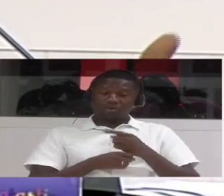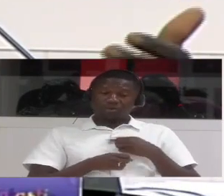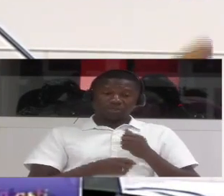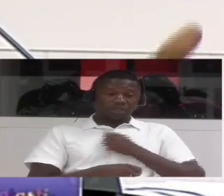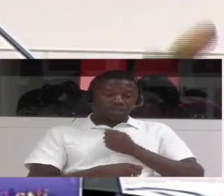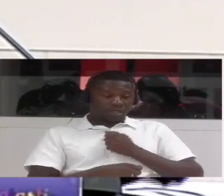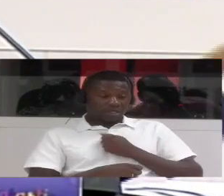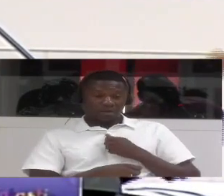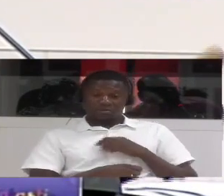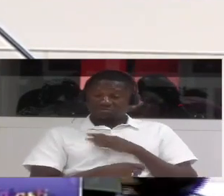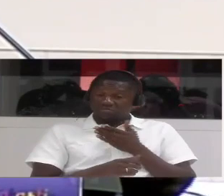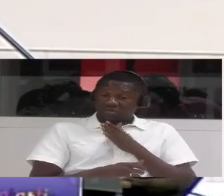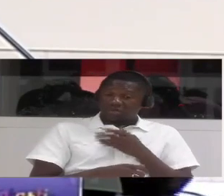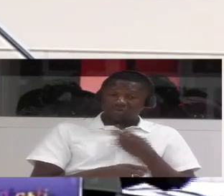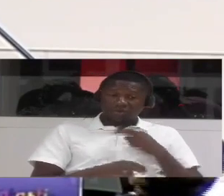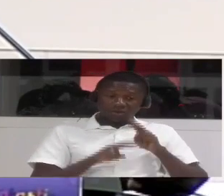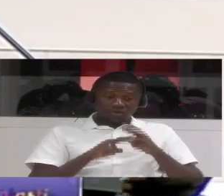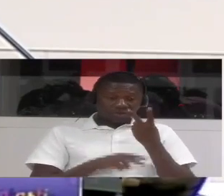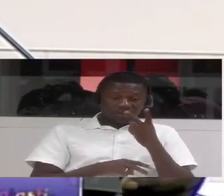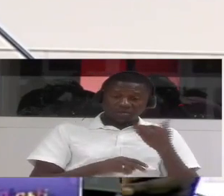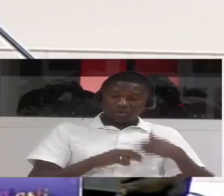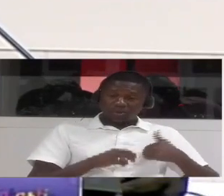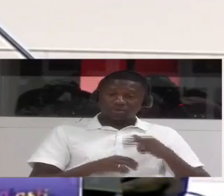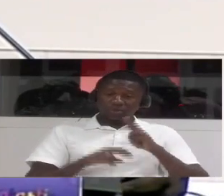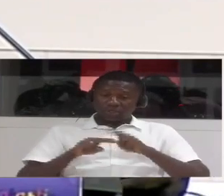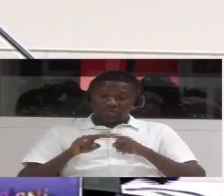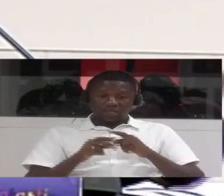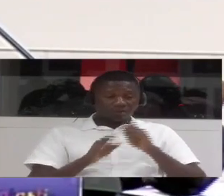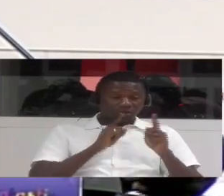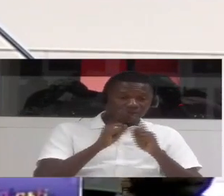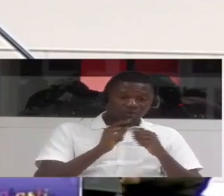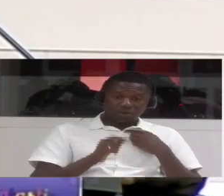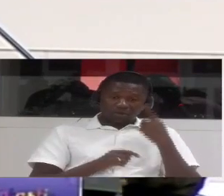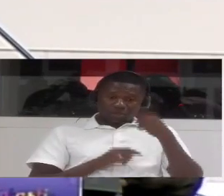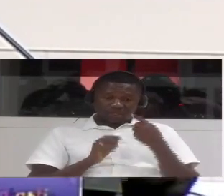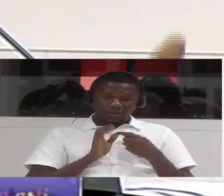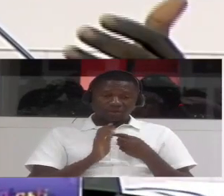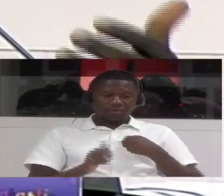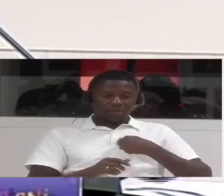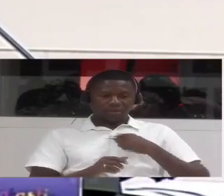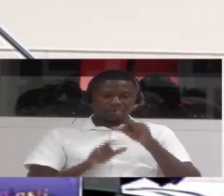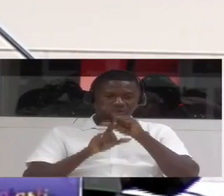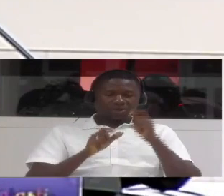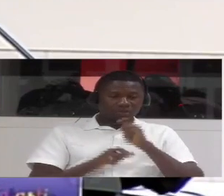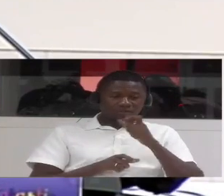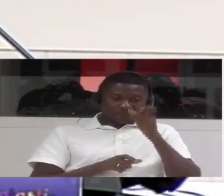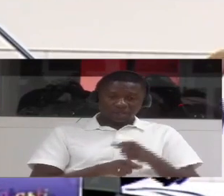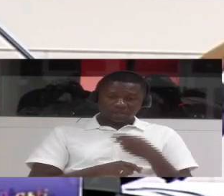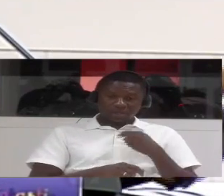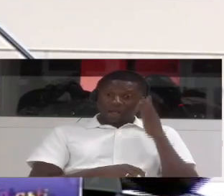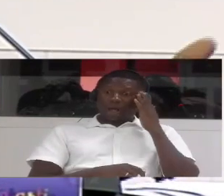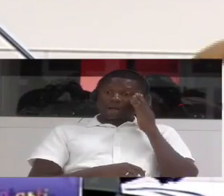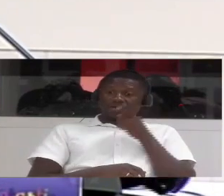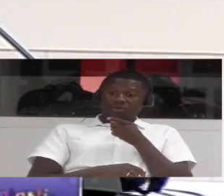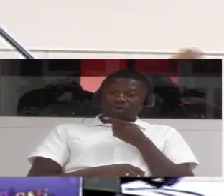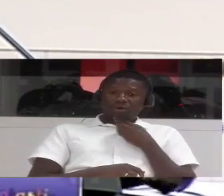You find one or two or three people sitting down and discussing, and once you identify yourself as a journalist, or they know you to be a journalist, and